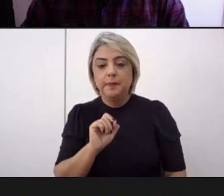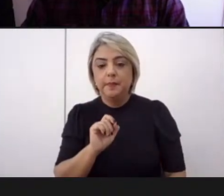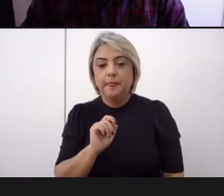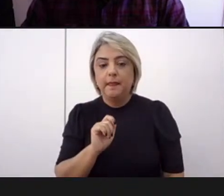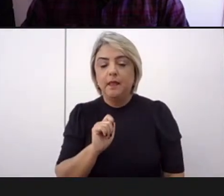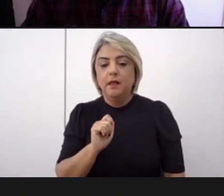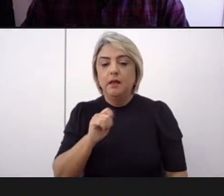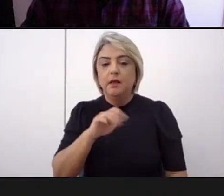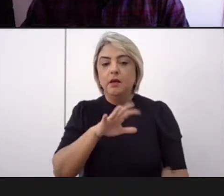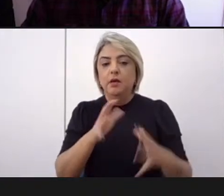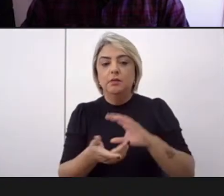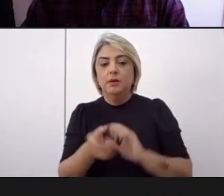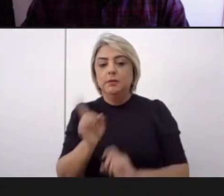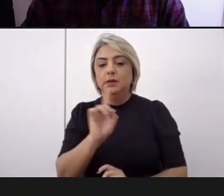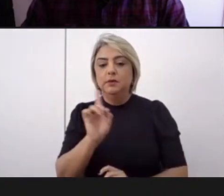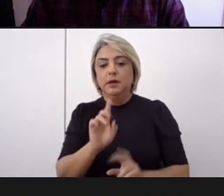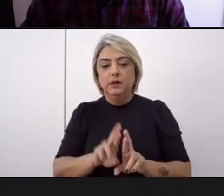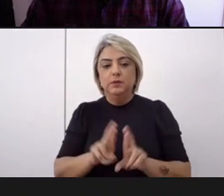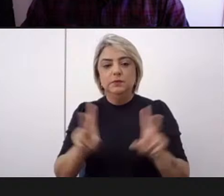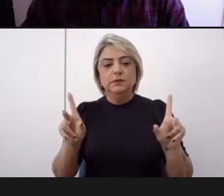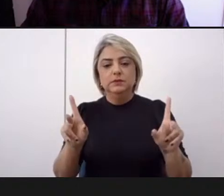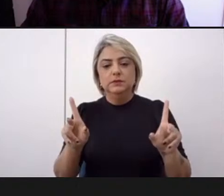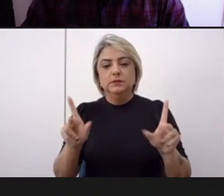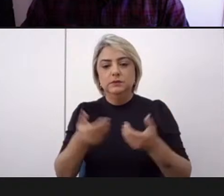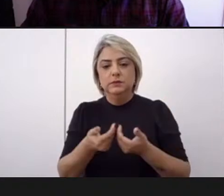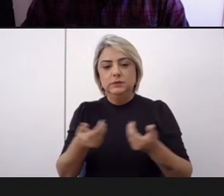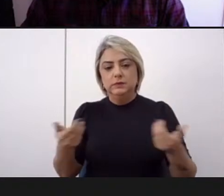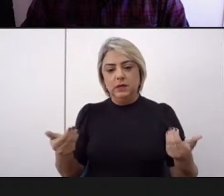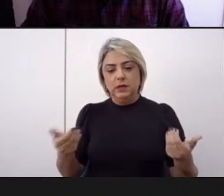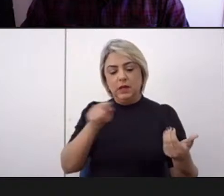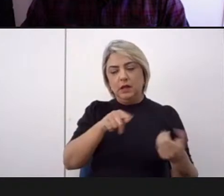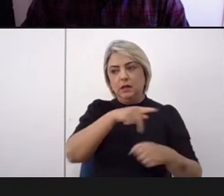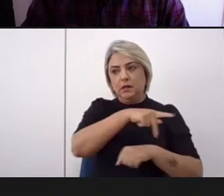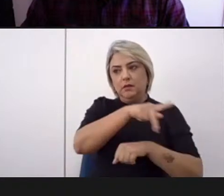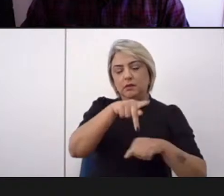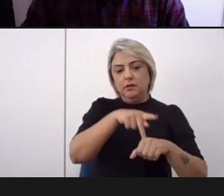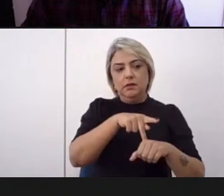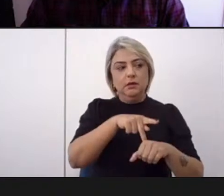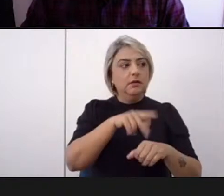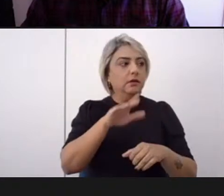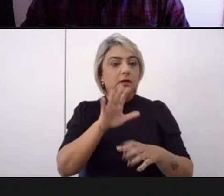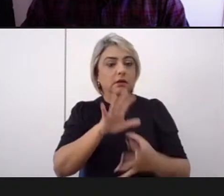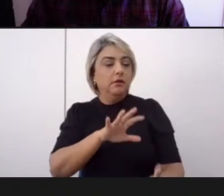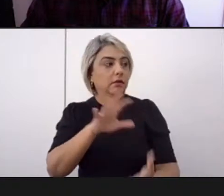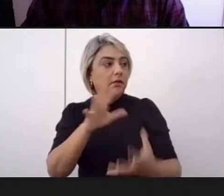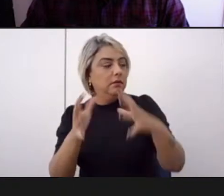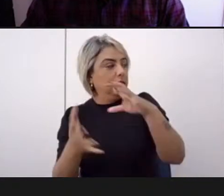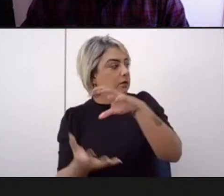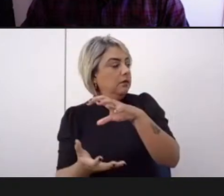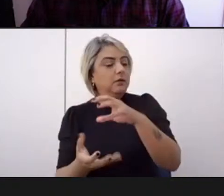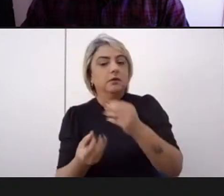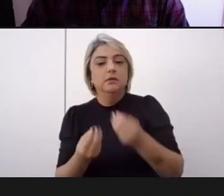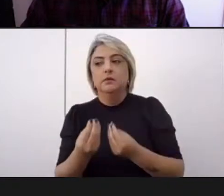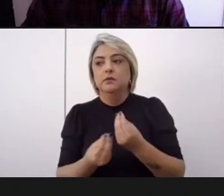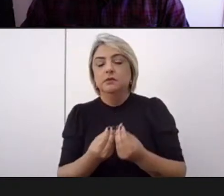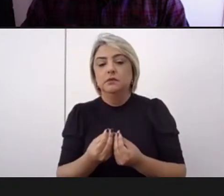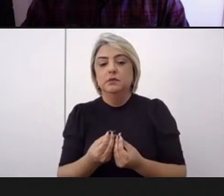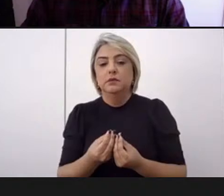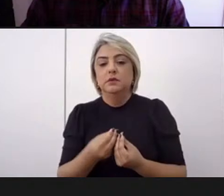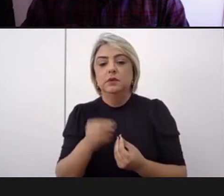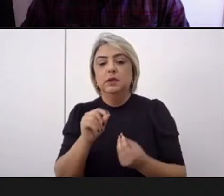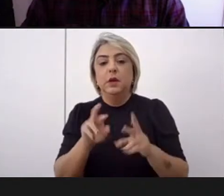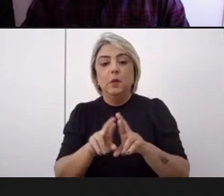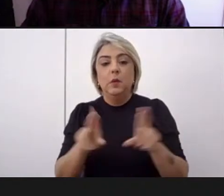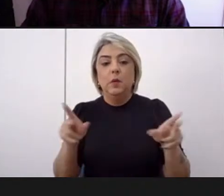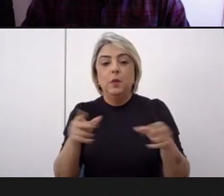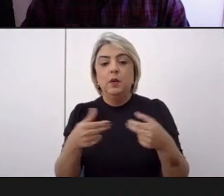the international way and the global, putting the private actors as main political actors in